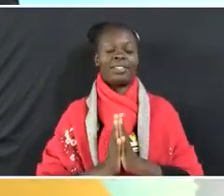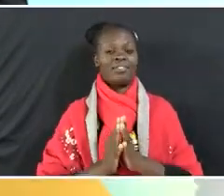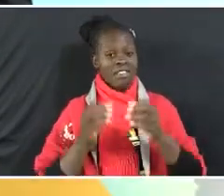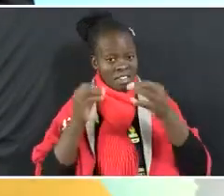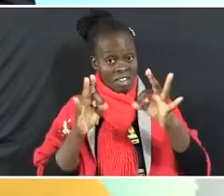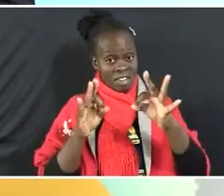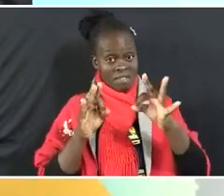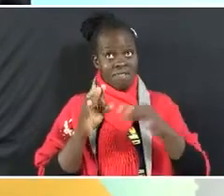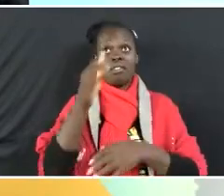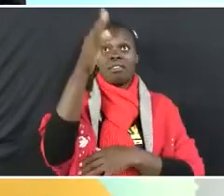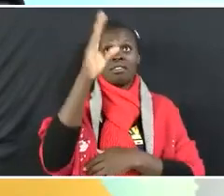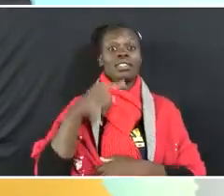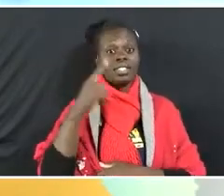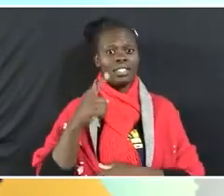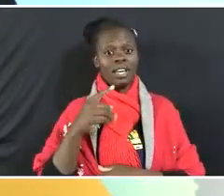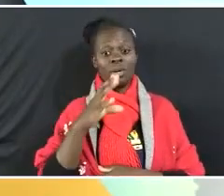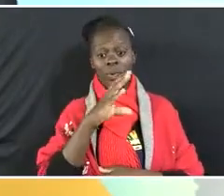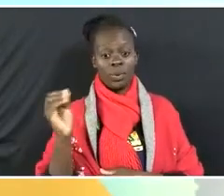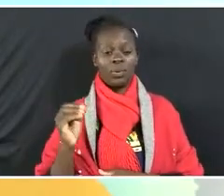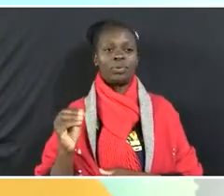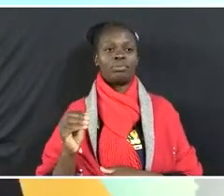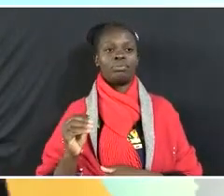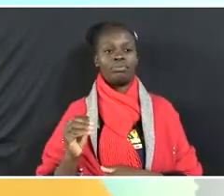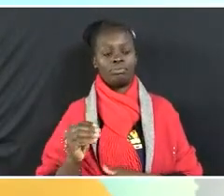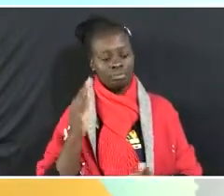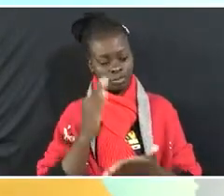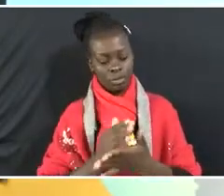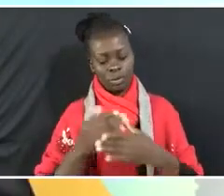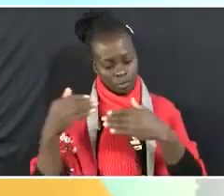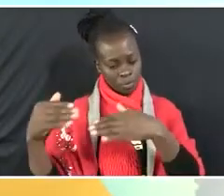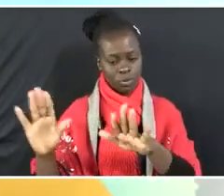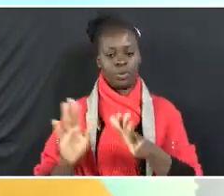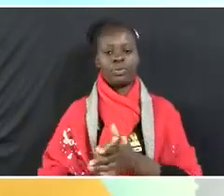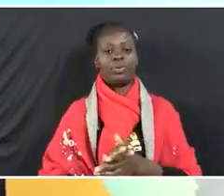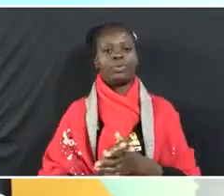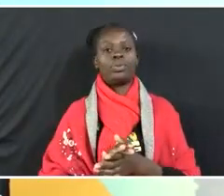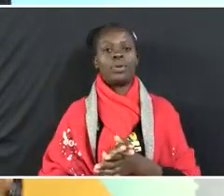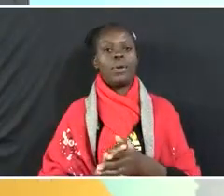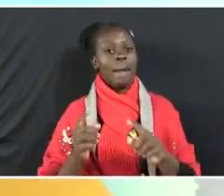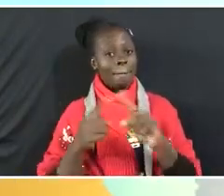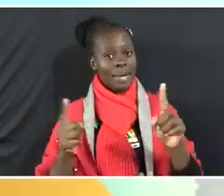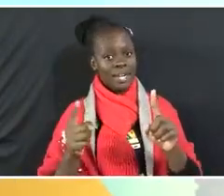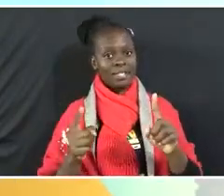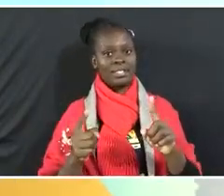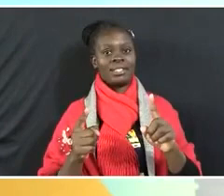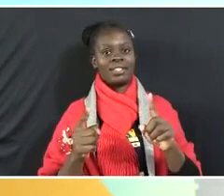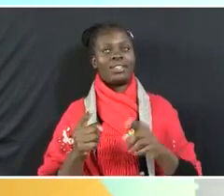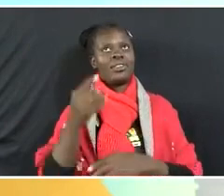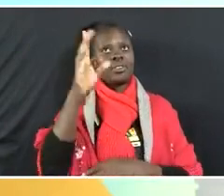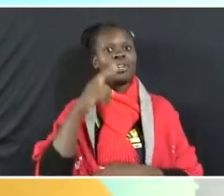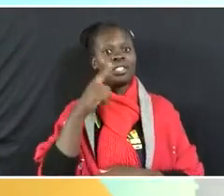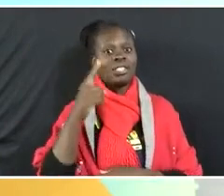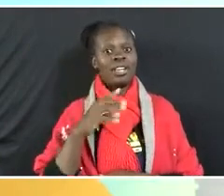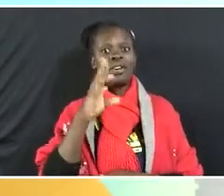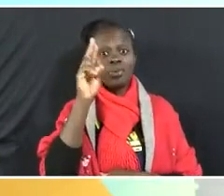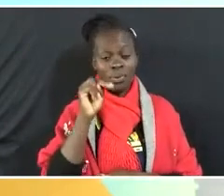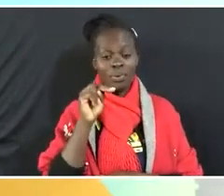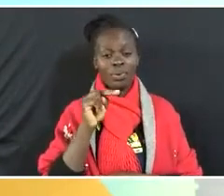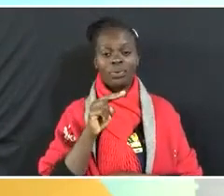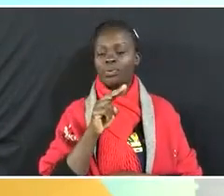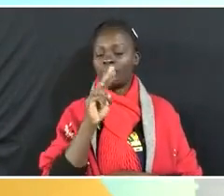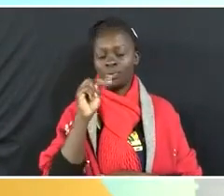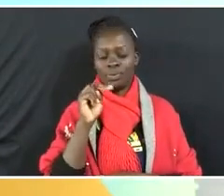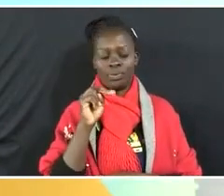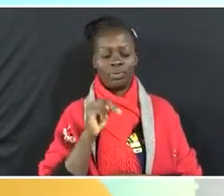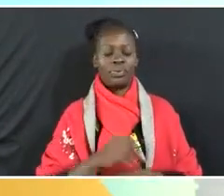That's how it should be. If Dad, you've spoken to God, God can also talk to me. What spirit is this that is talking